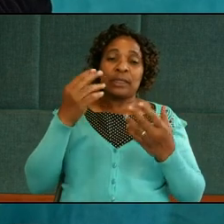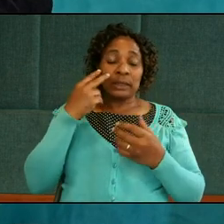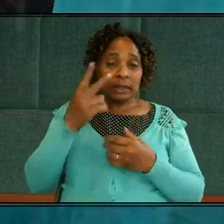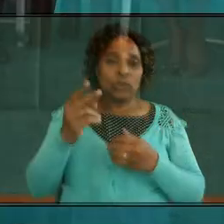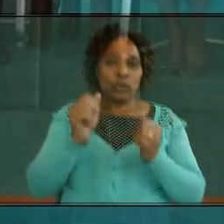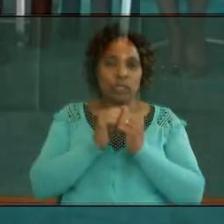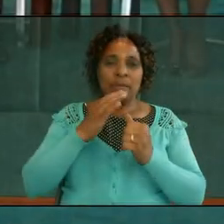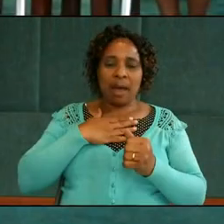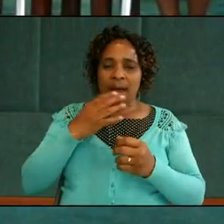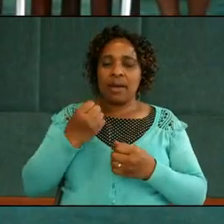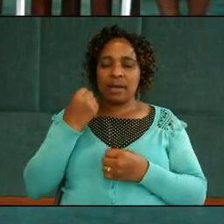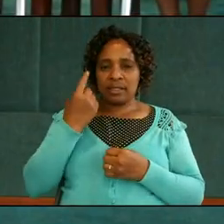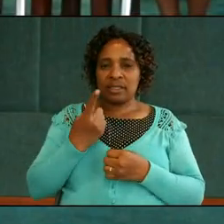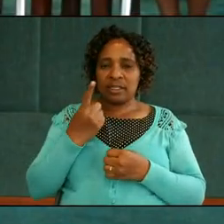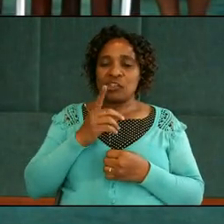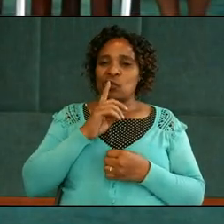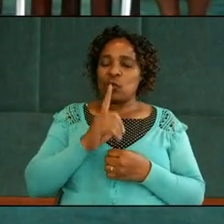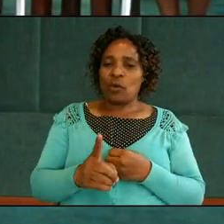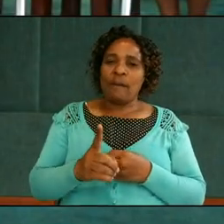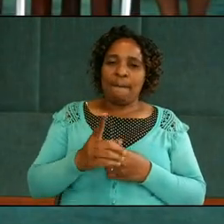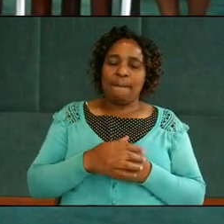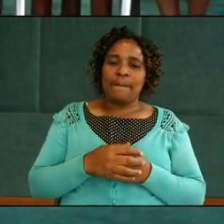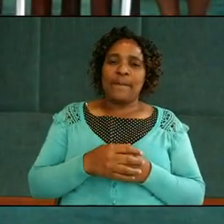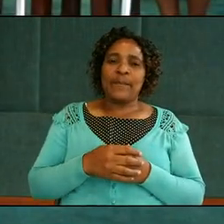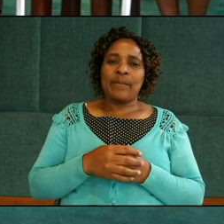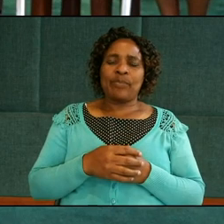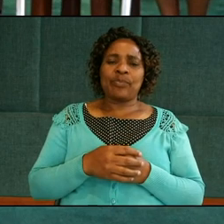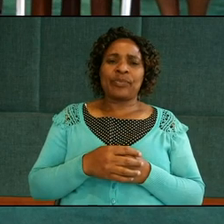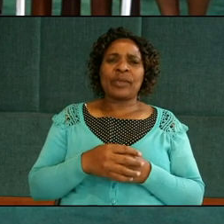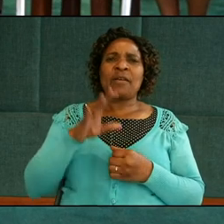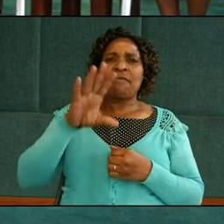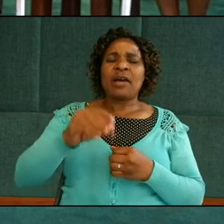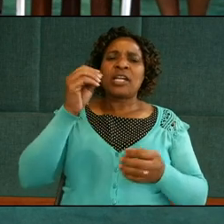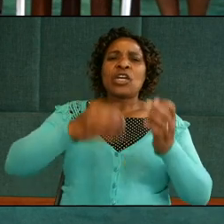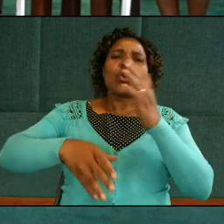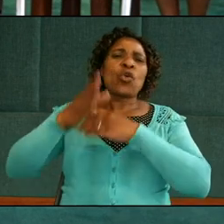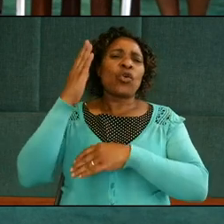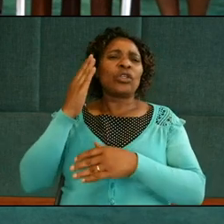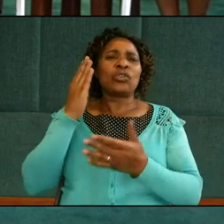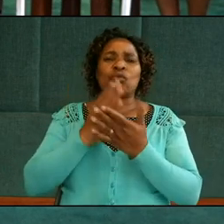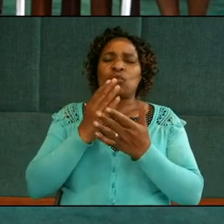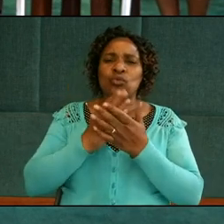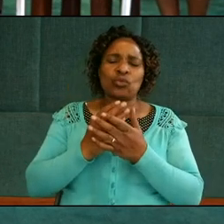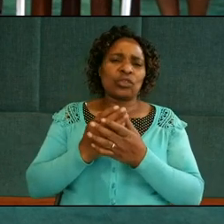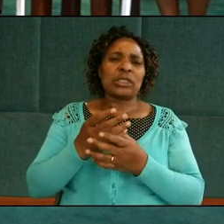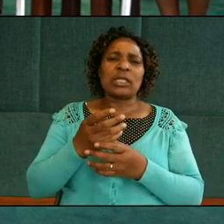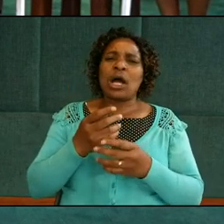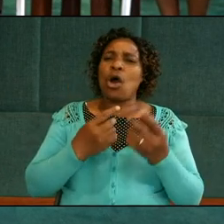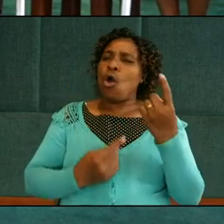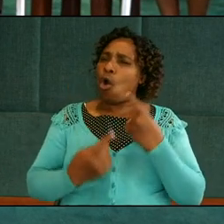understanding. So, finding God's will, it's a hot topic in